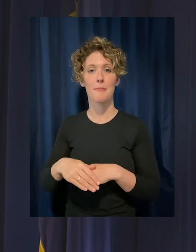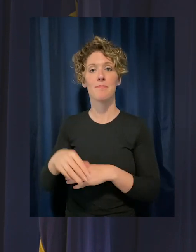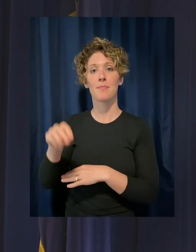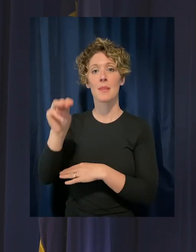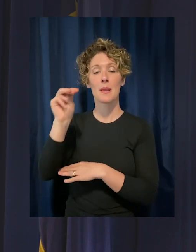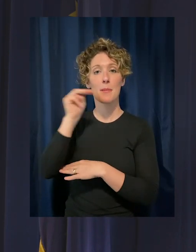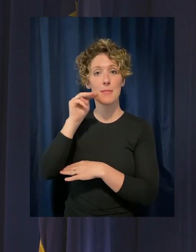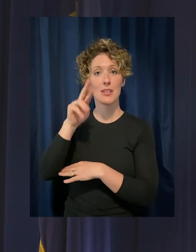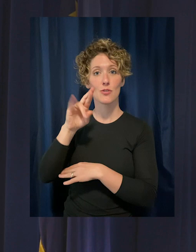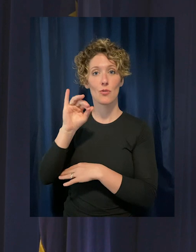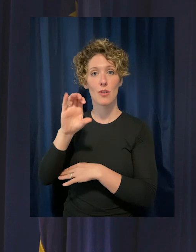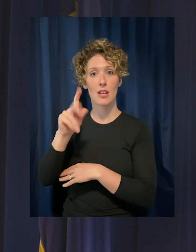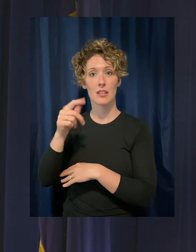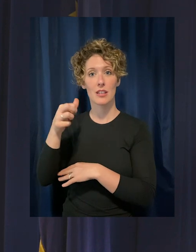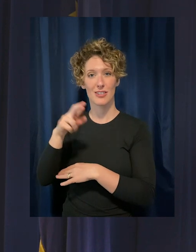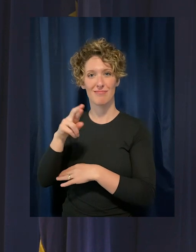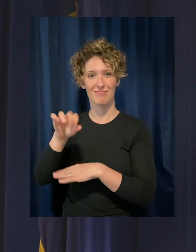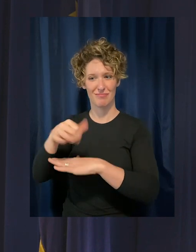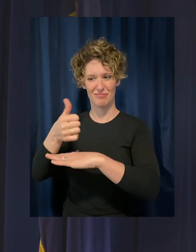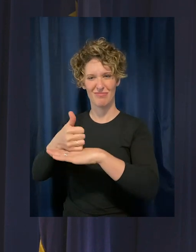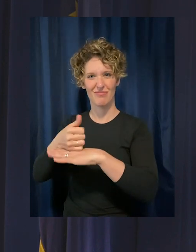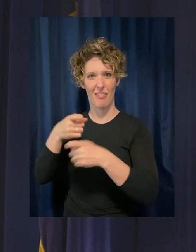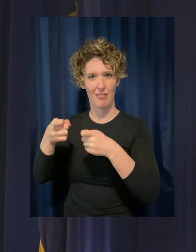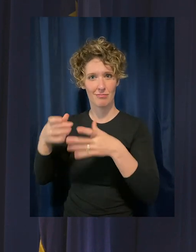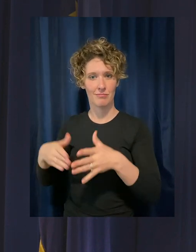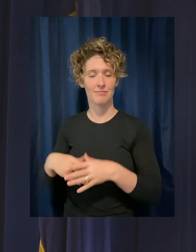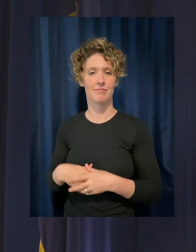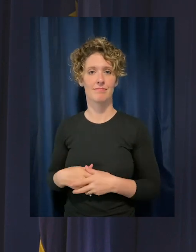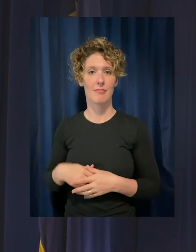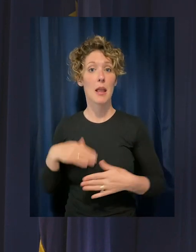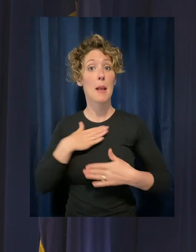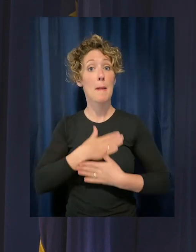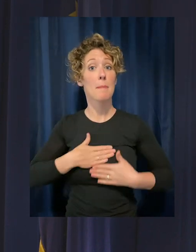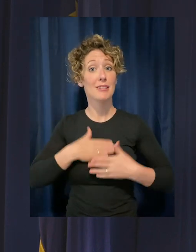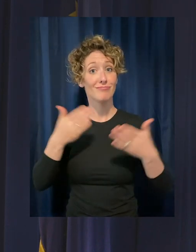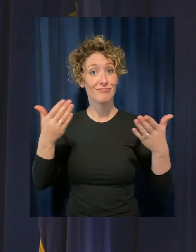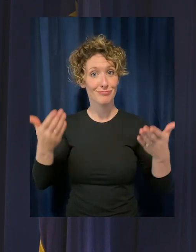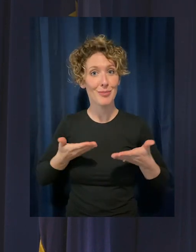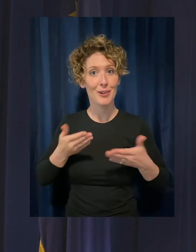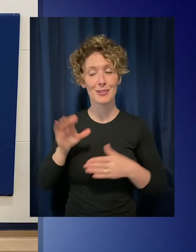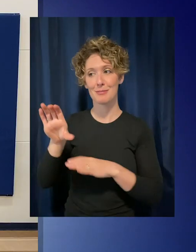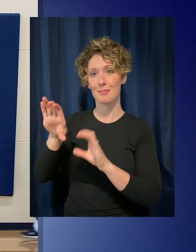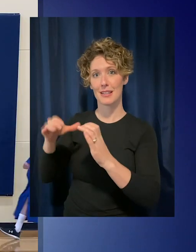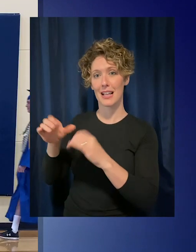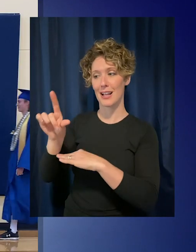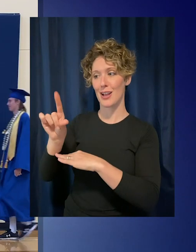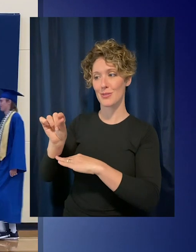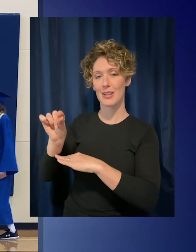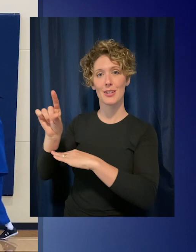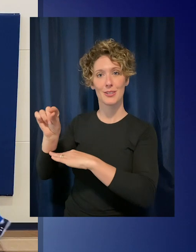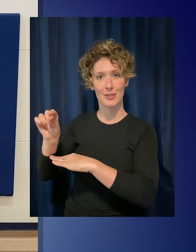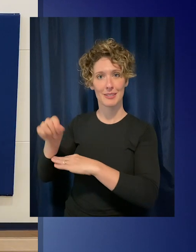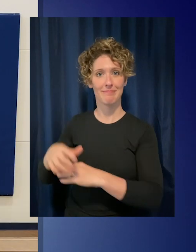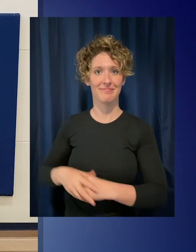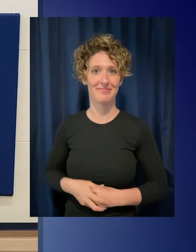organizer. Please join me in welcoming the class of 2020.